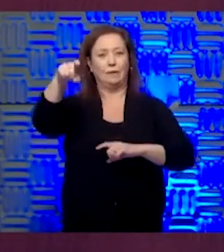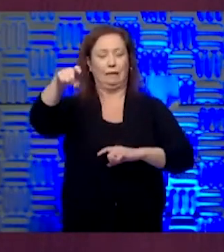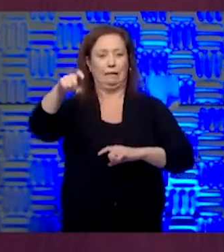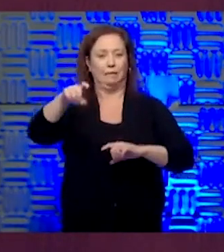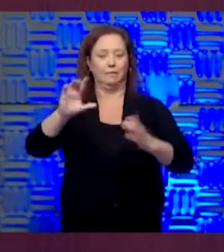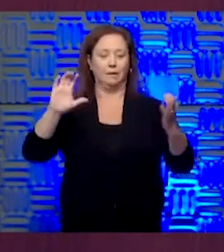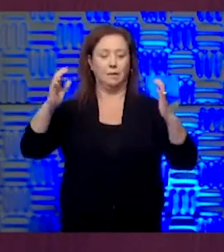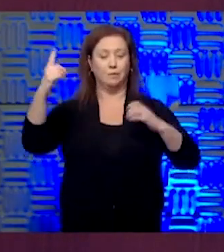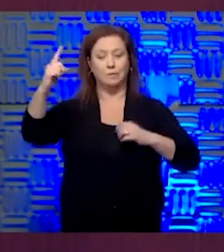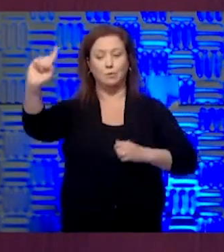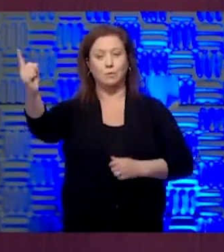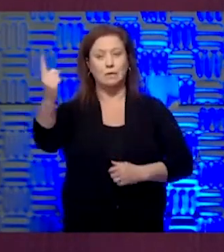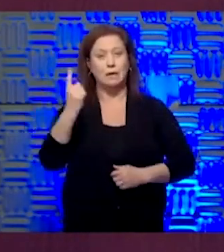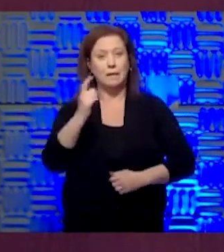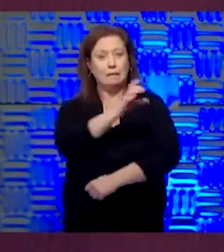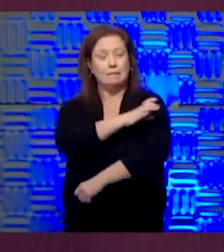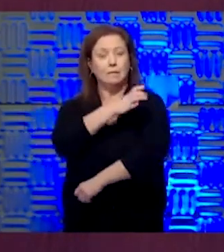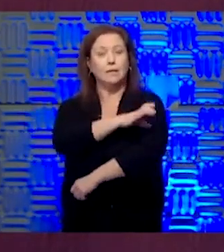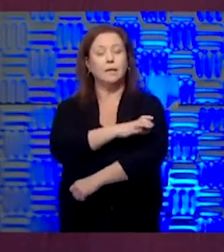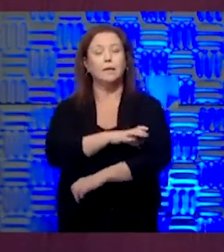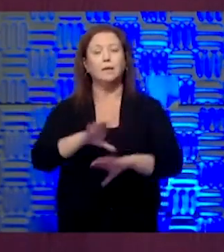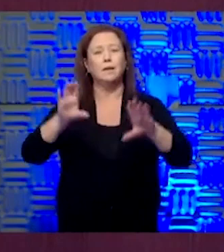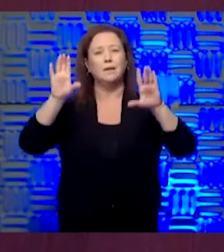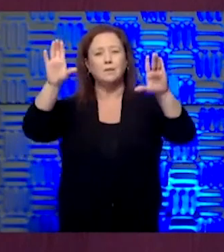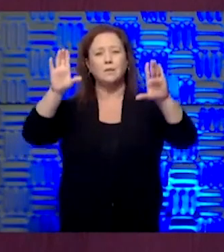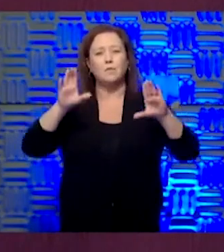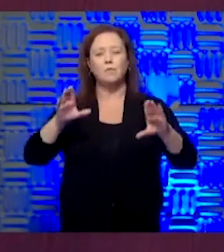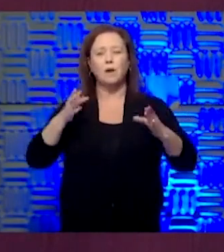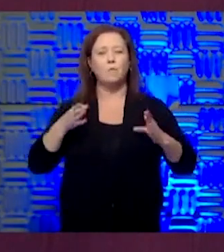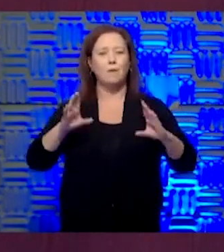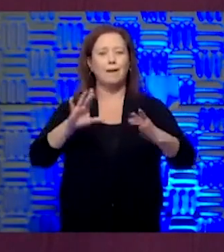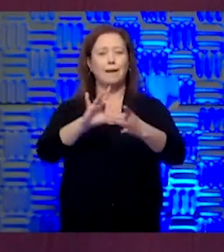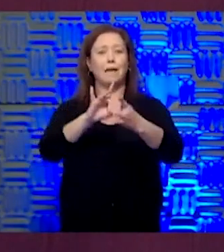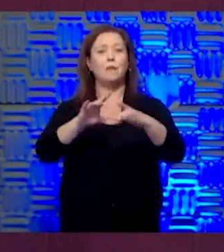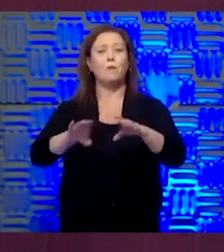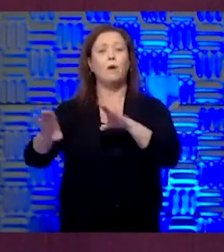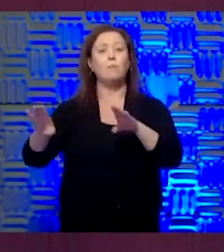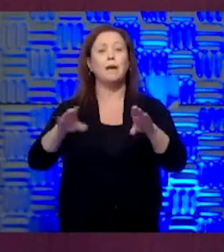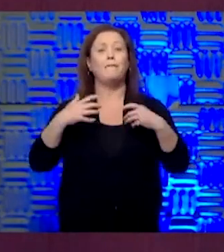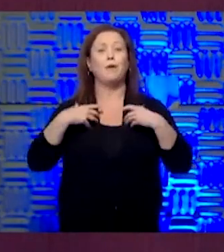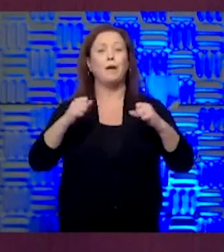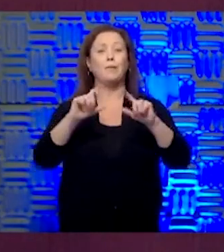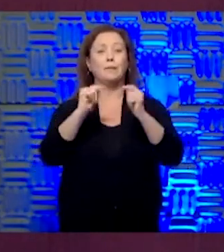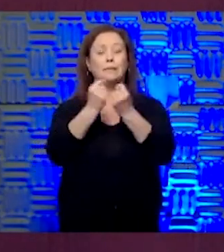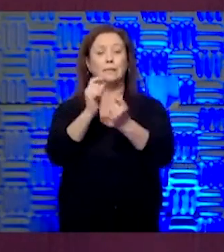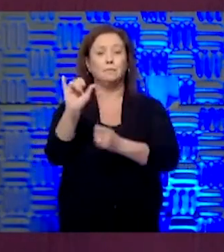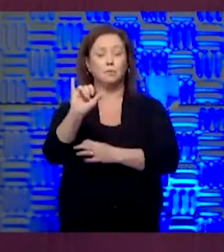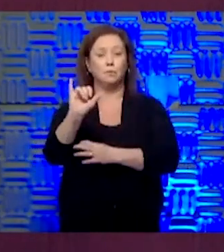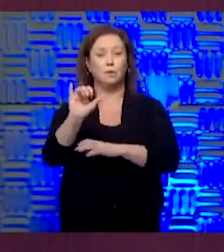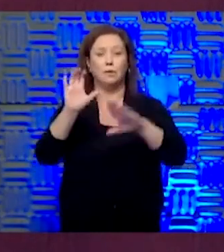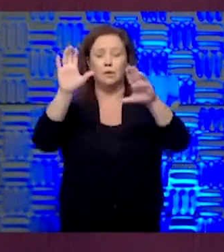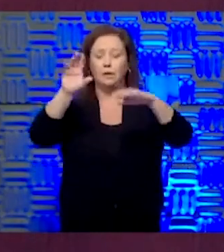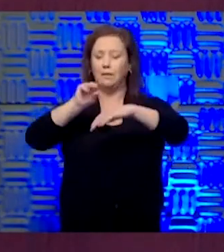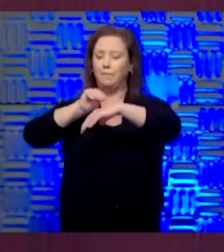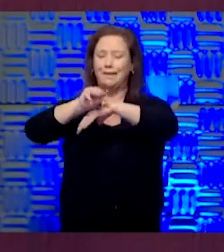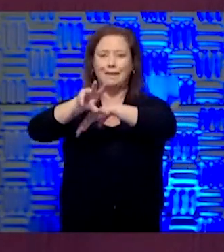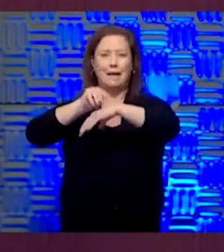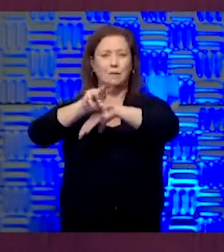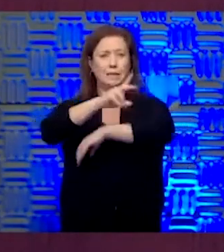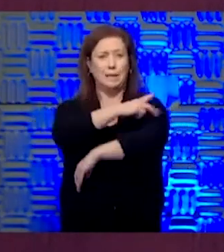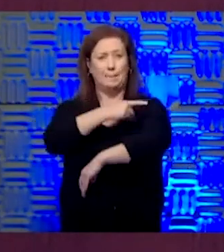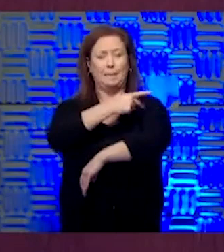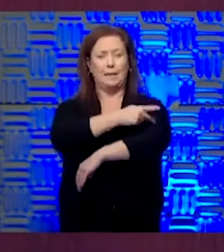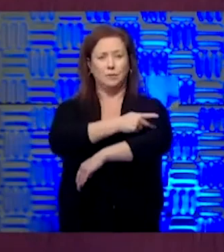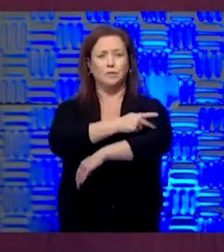clinic. But I also think it's a great way to connect. Our behavioral health team is fabulous at counseling patients and helping patients through